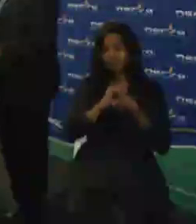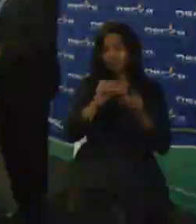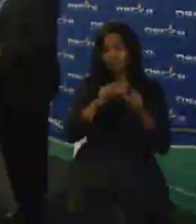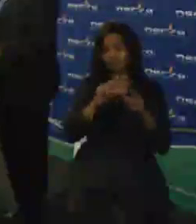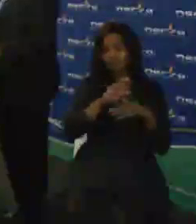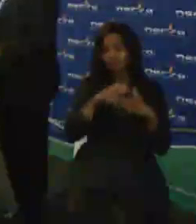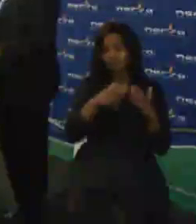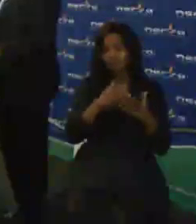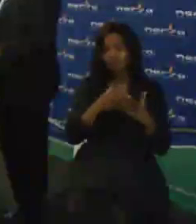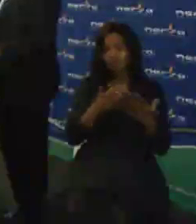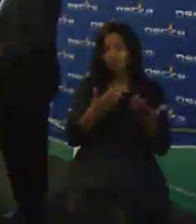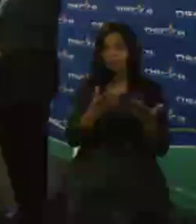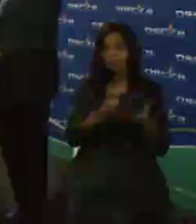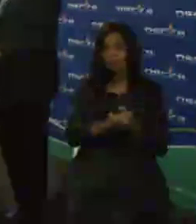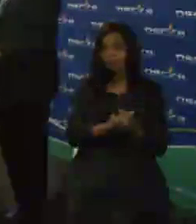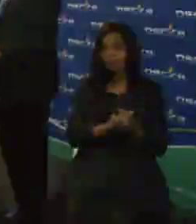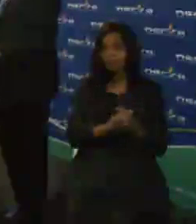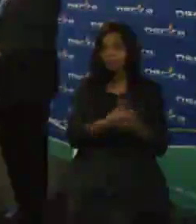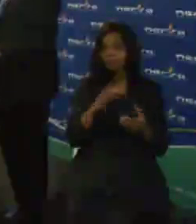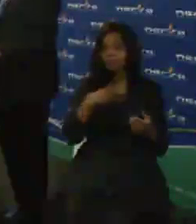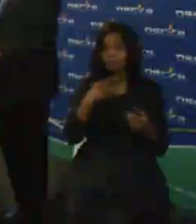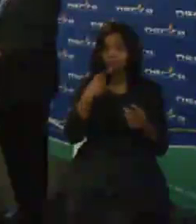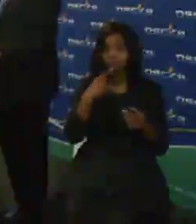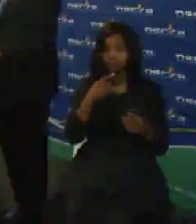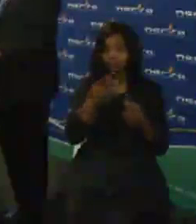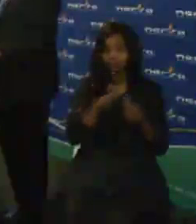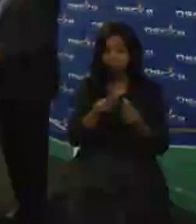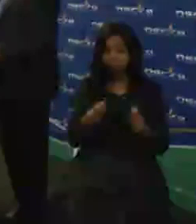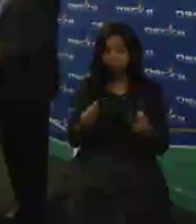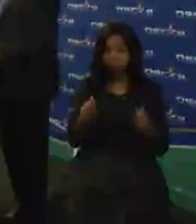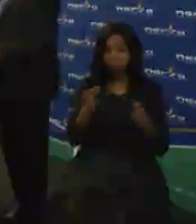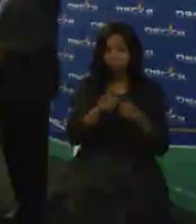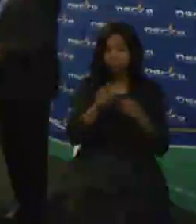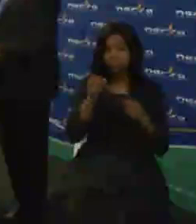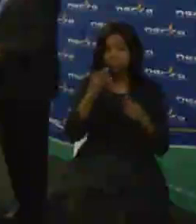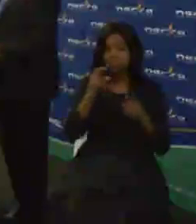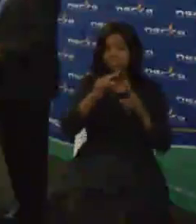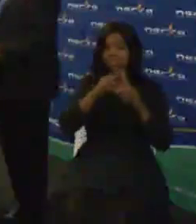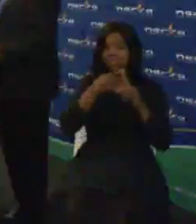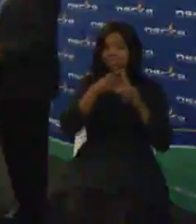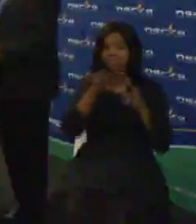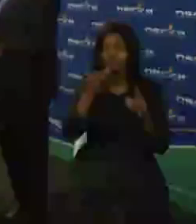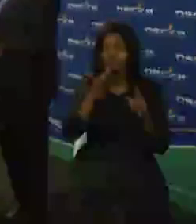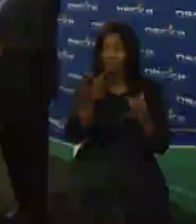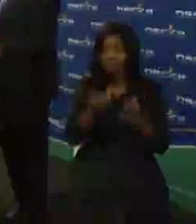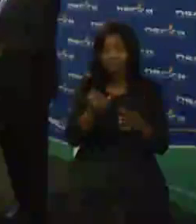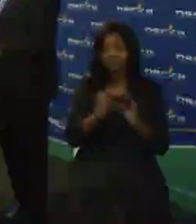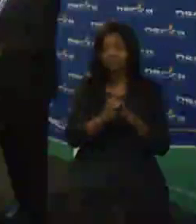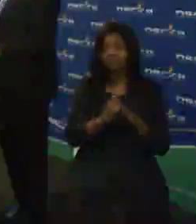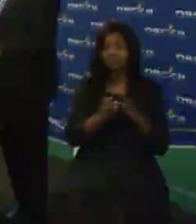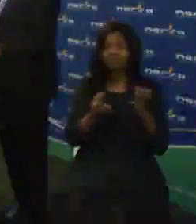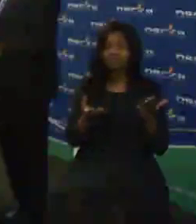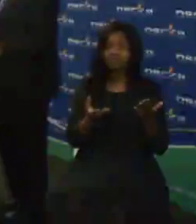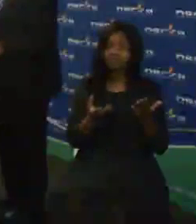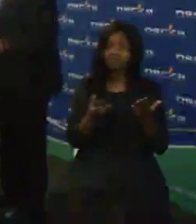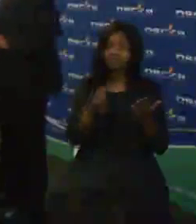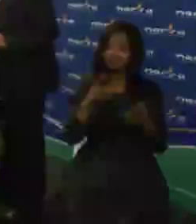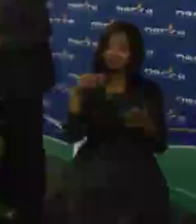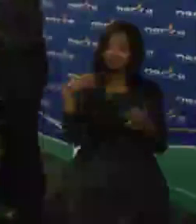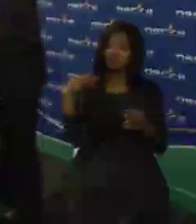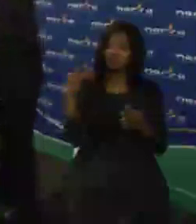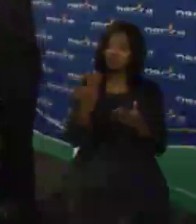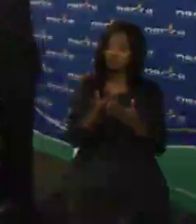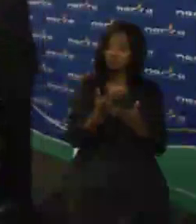yes. I'm mentioning just those of the stakeholders, the key ones. For instance, there was